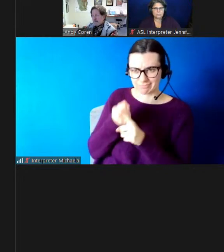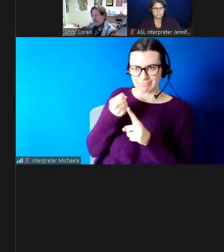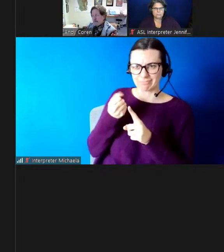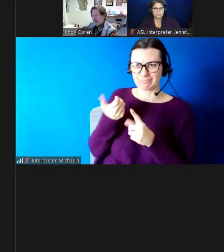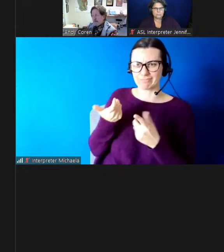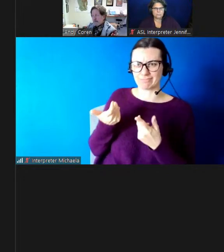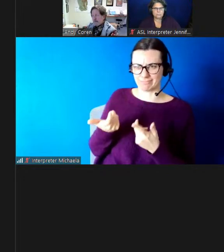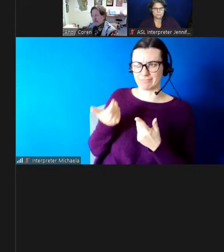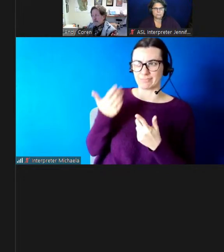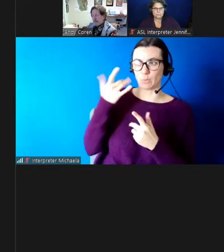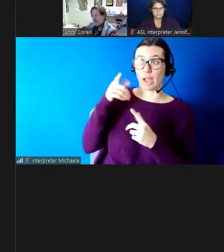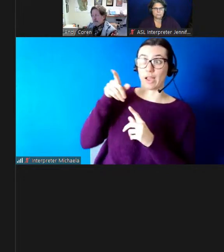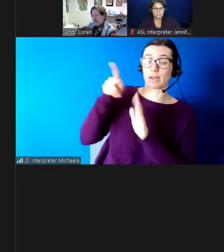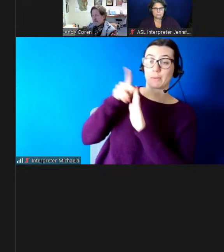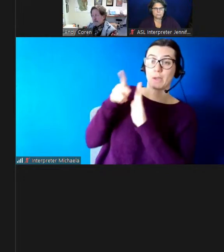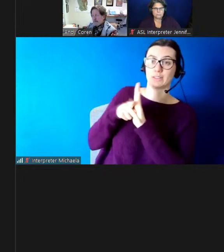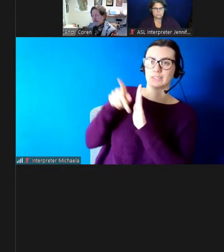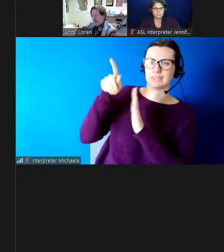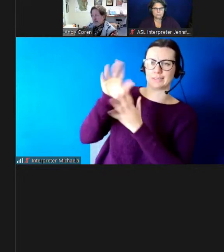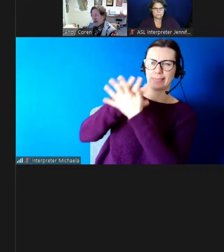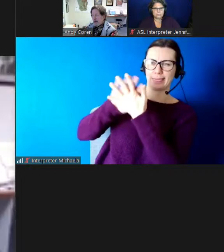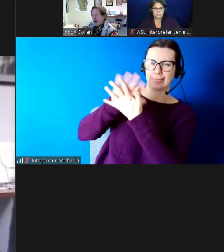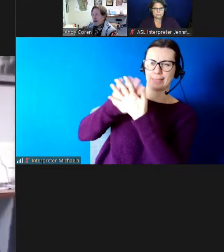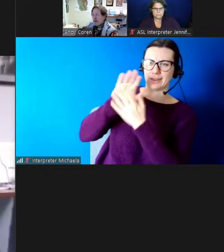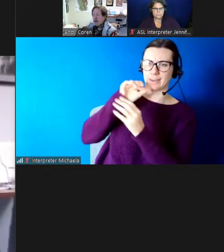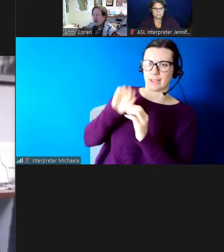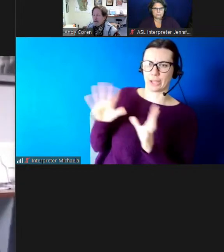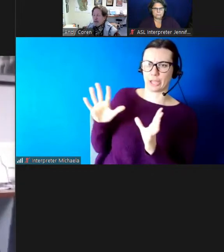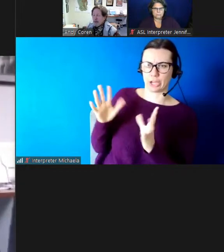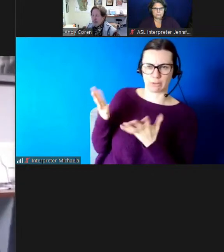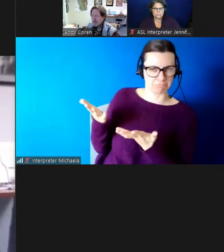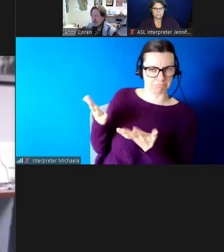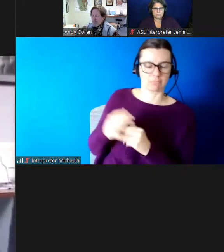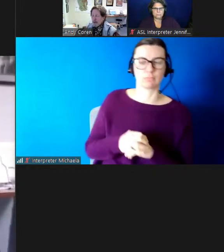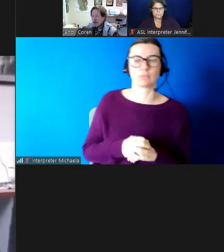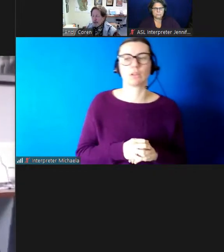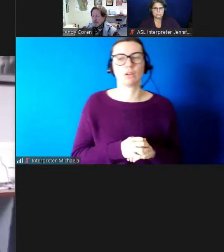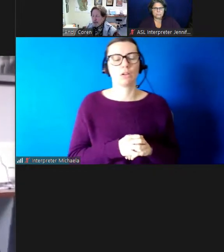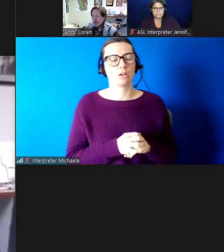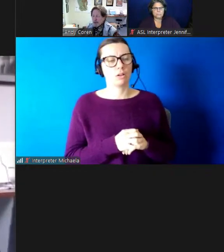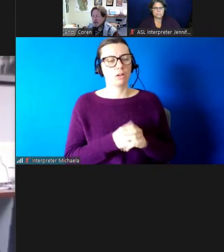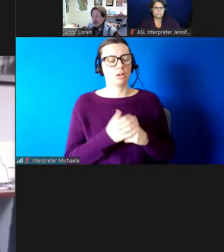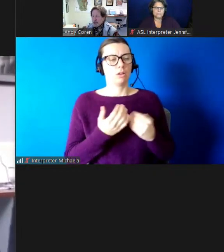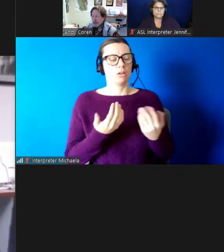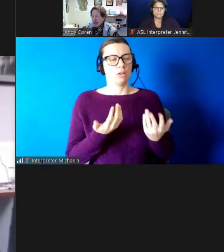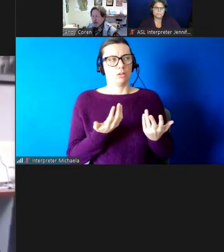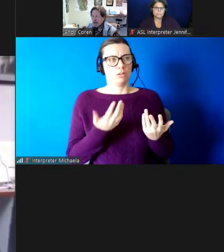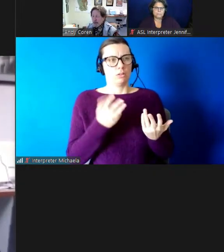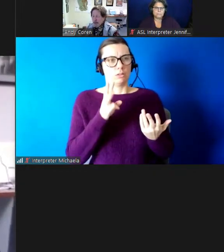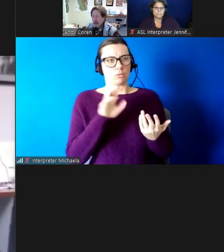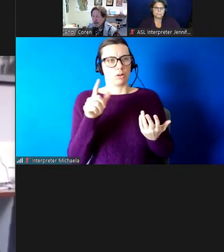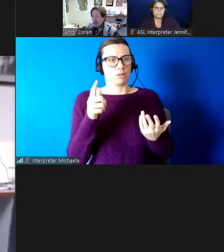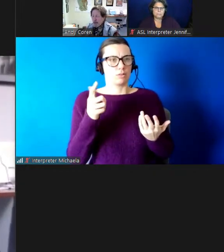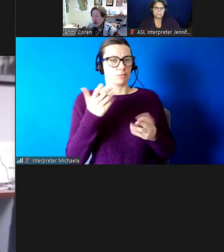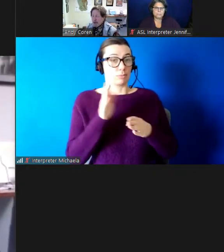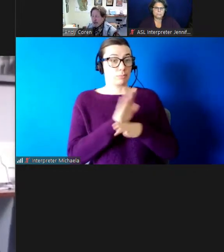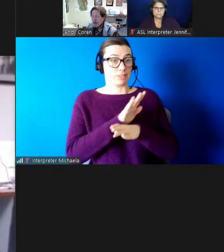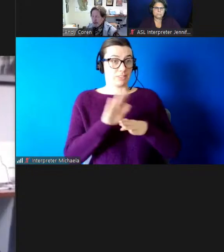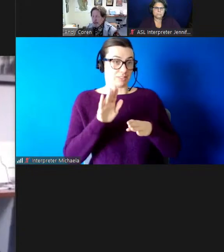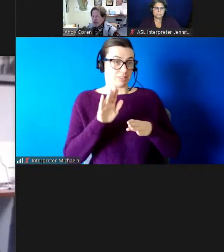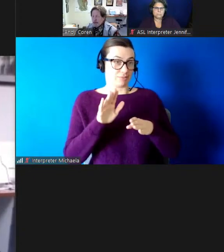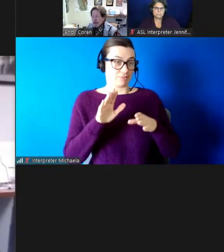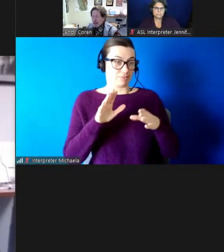because of a policy that's sort of unclear. Well, the employers are going to say whether they